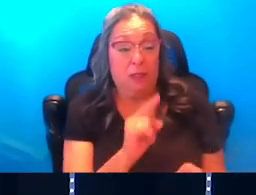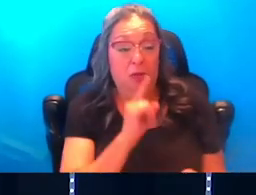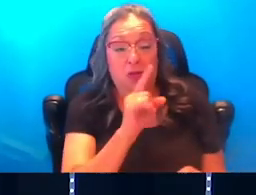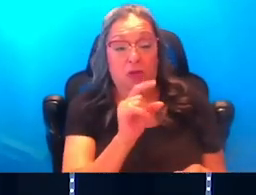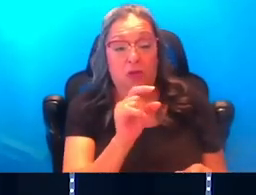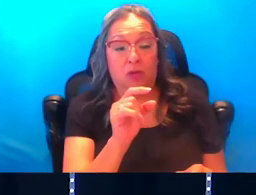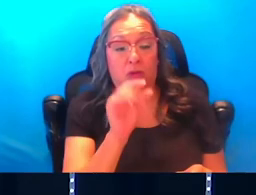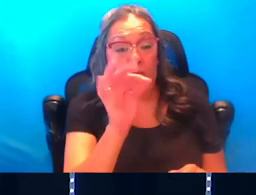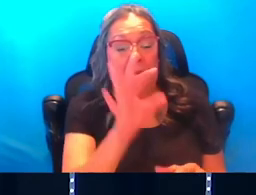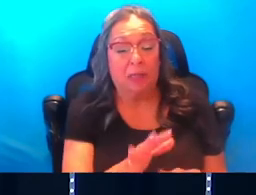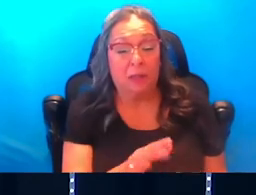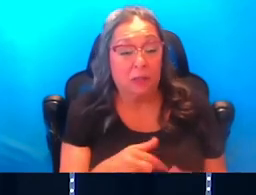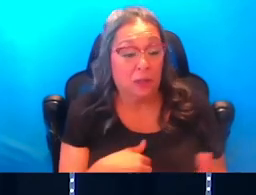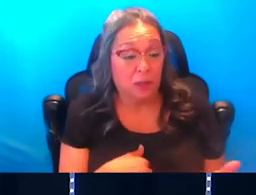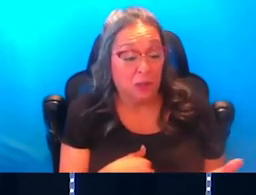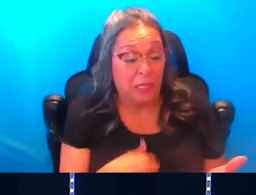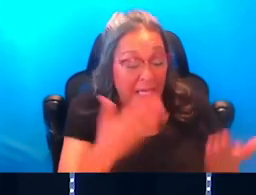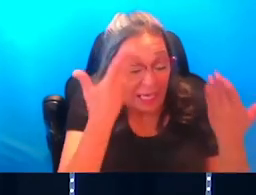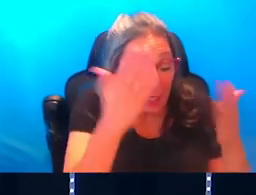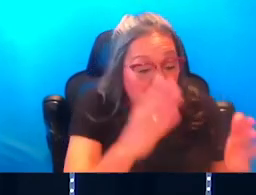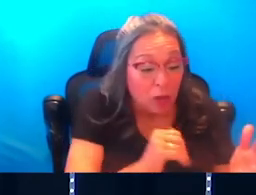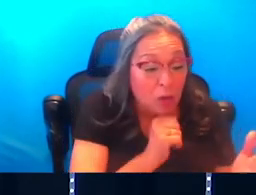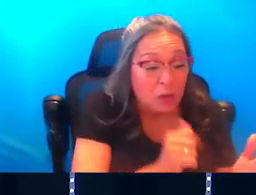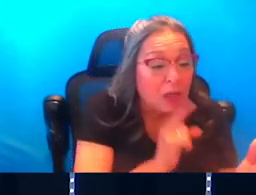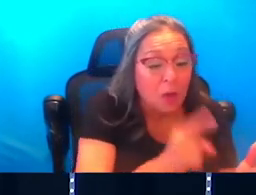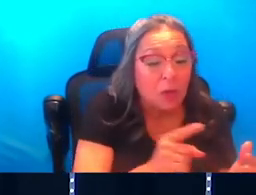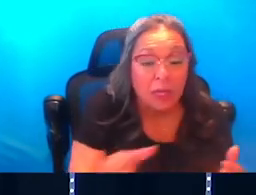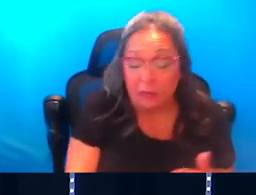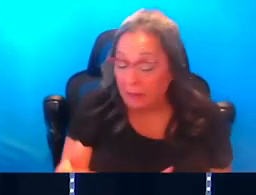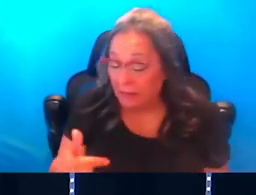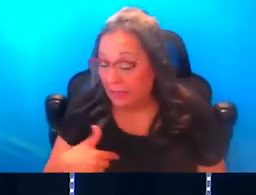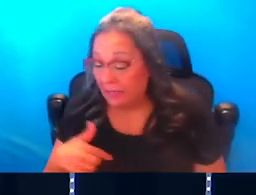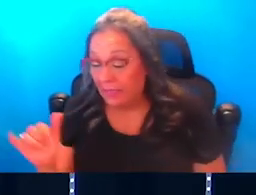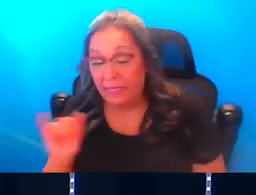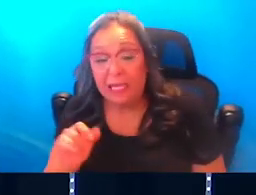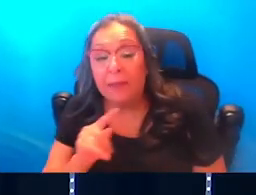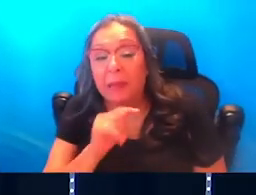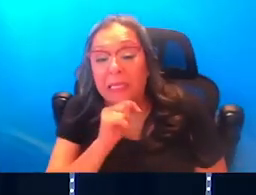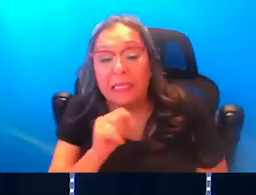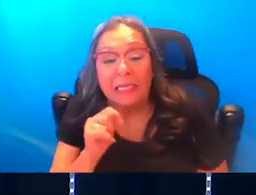know it wasn't real. I didn't know when I was a teen that it wasn't real. I wasn't trying to fool anybody.